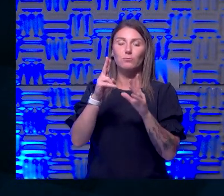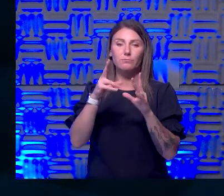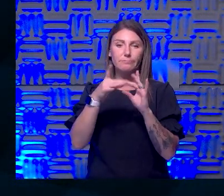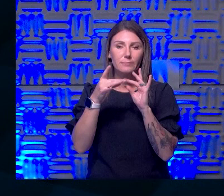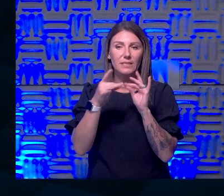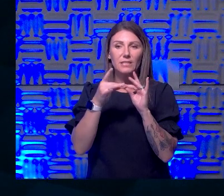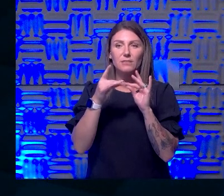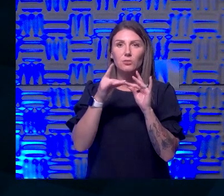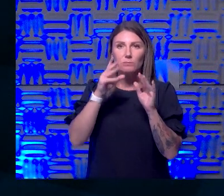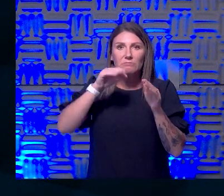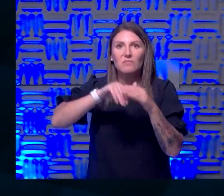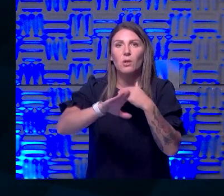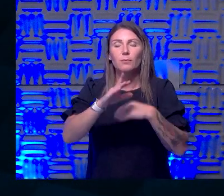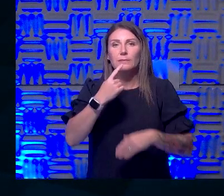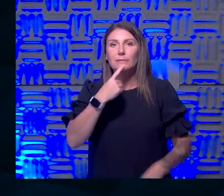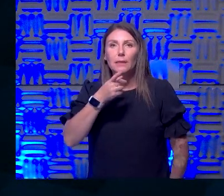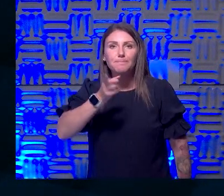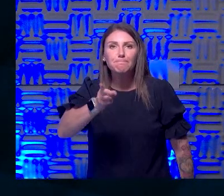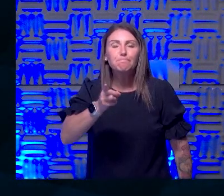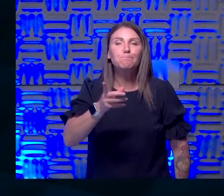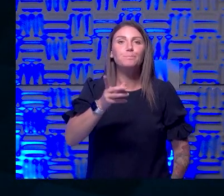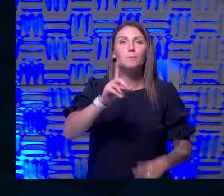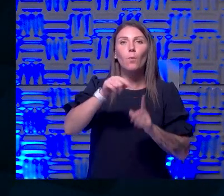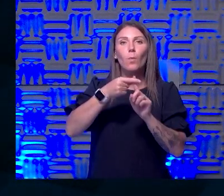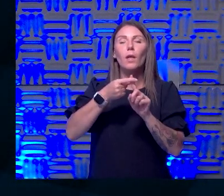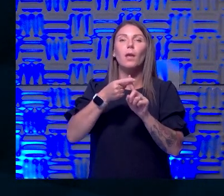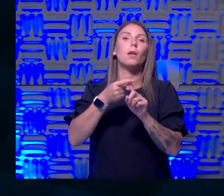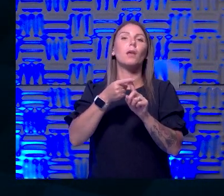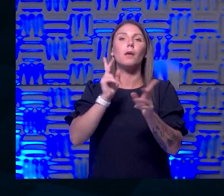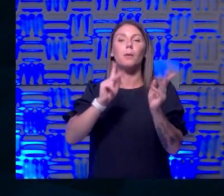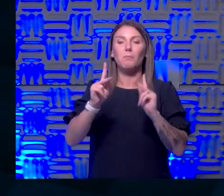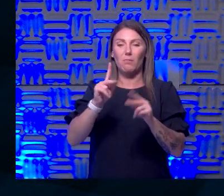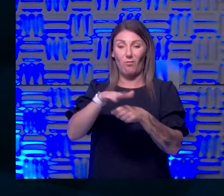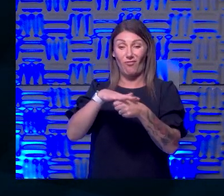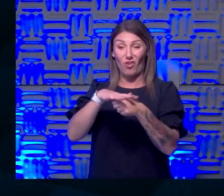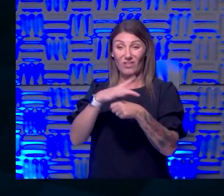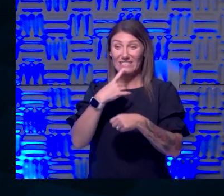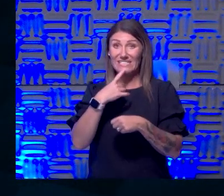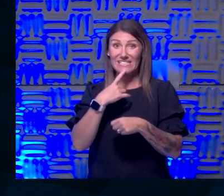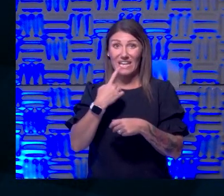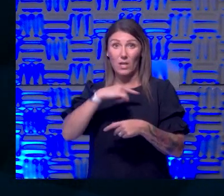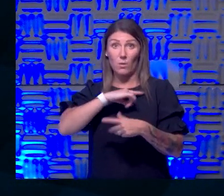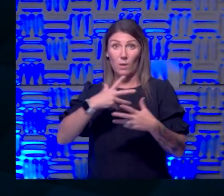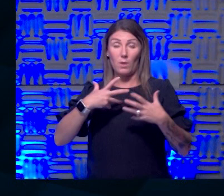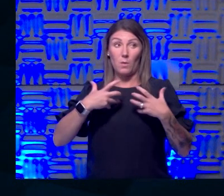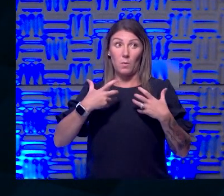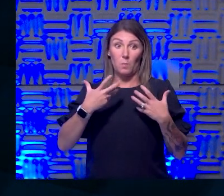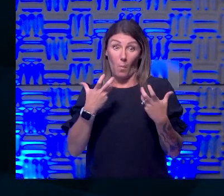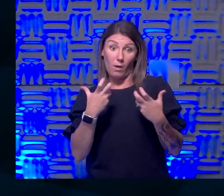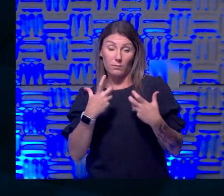kind of heavy-handed when the people locally say we would like to self-determine at the county level what we